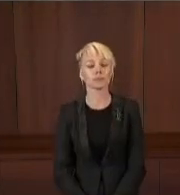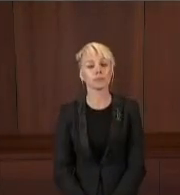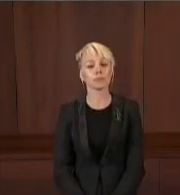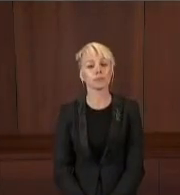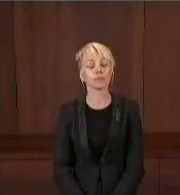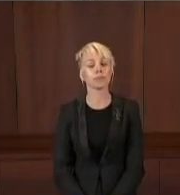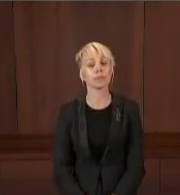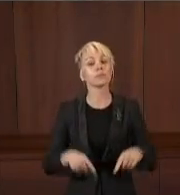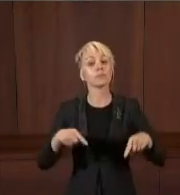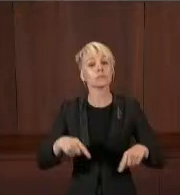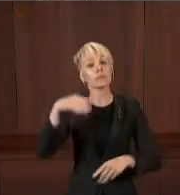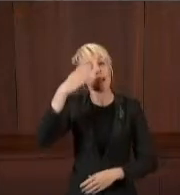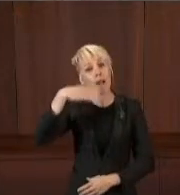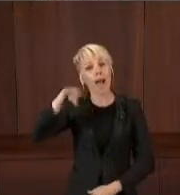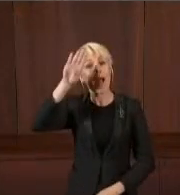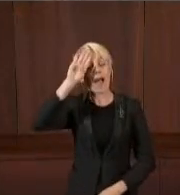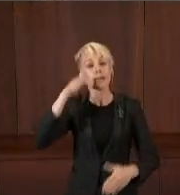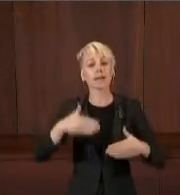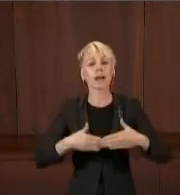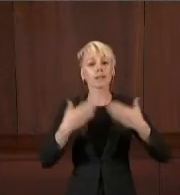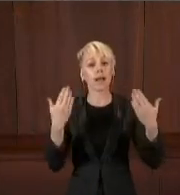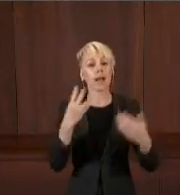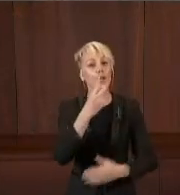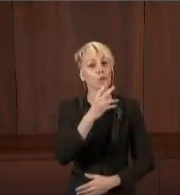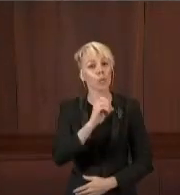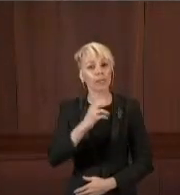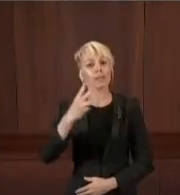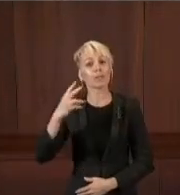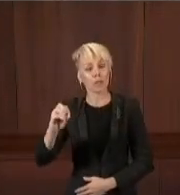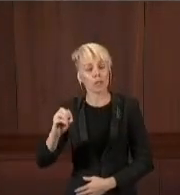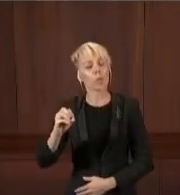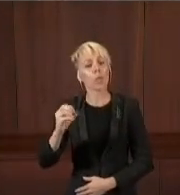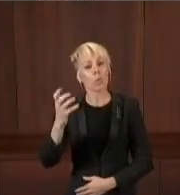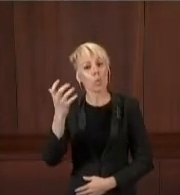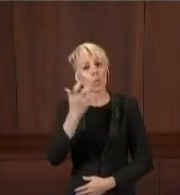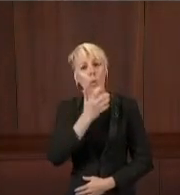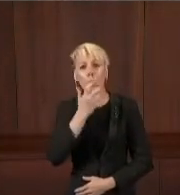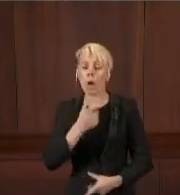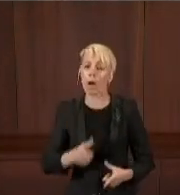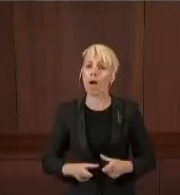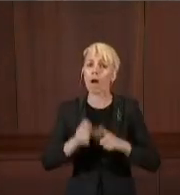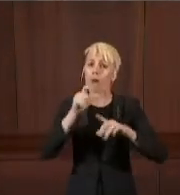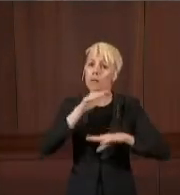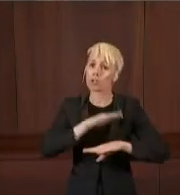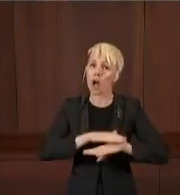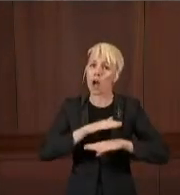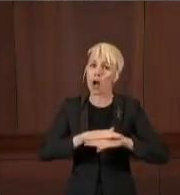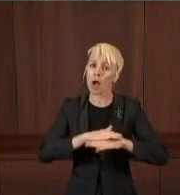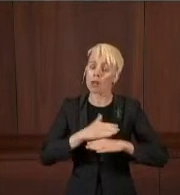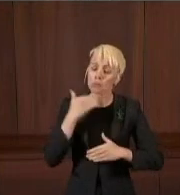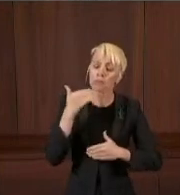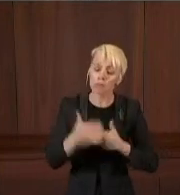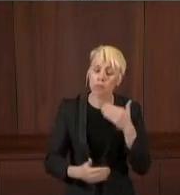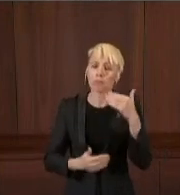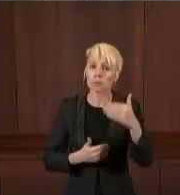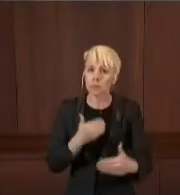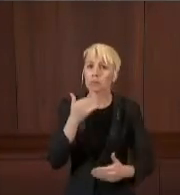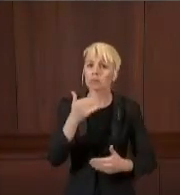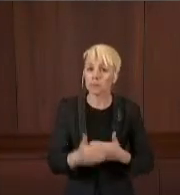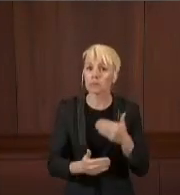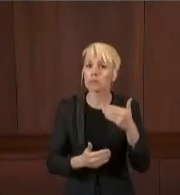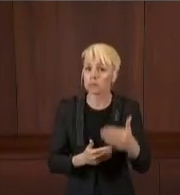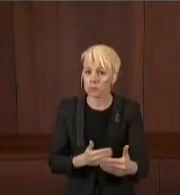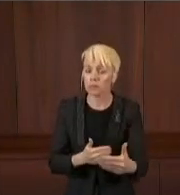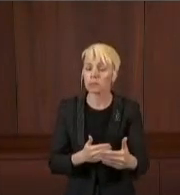Day 2020, we find ourselves facing a long and difficult road ahead, but comfort can be found